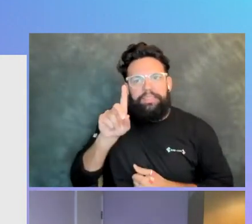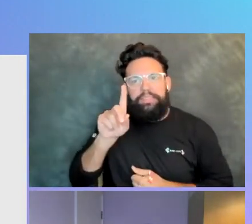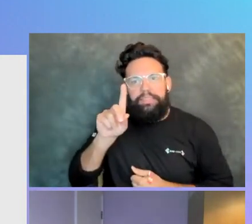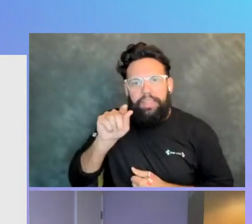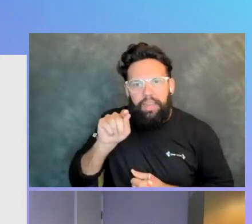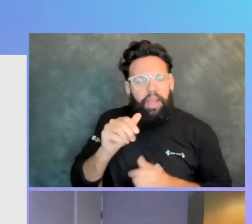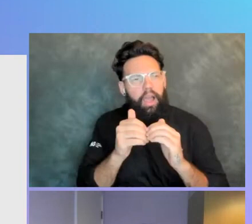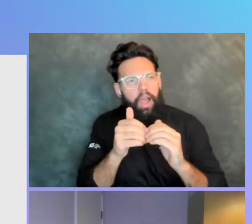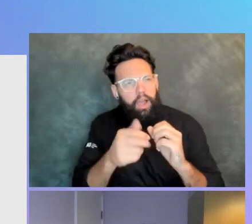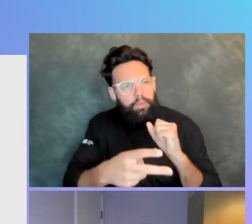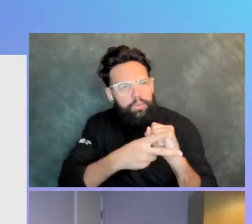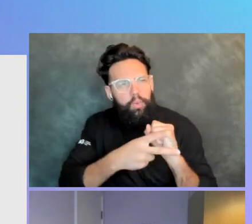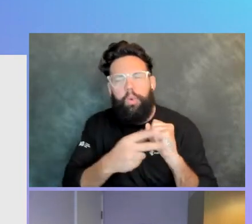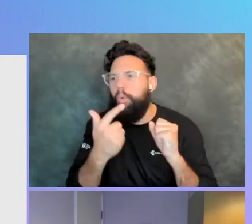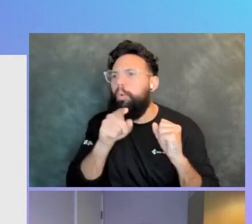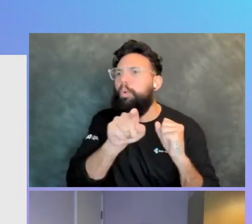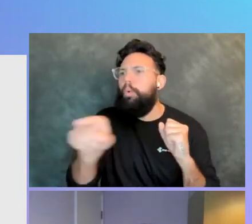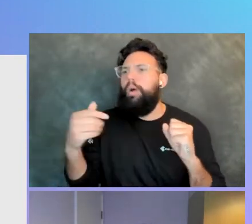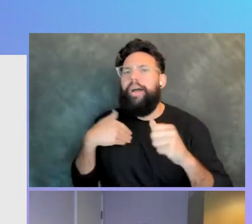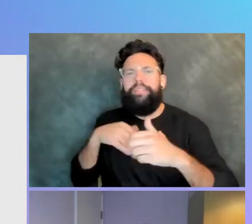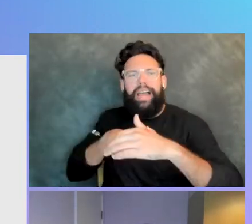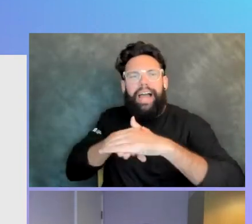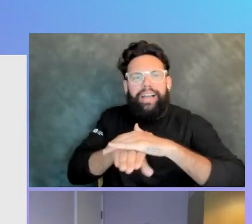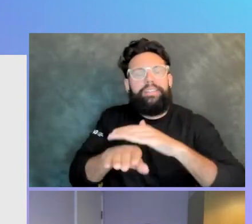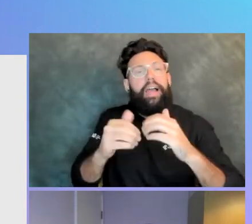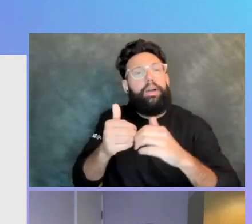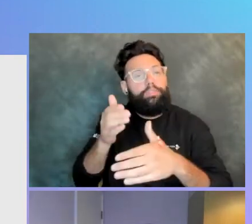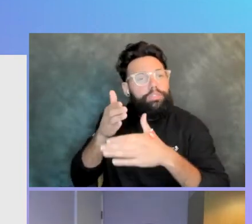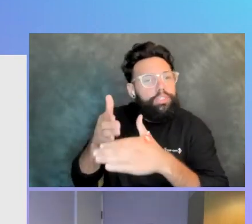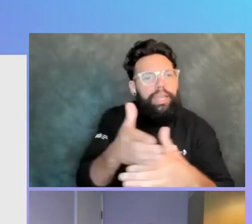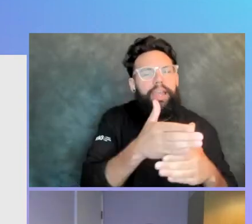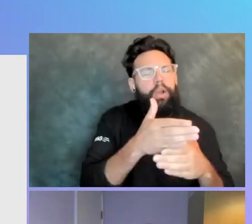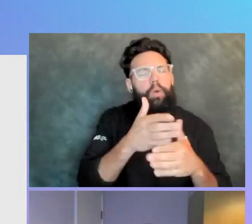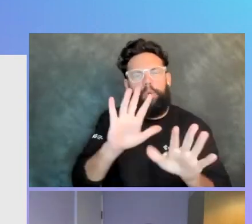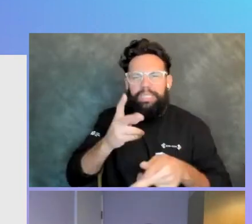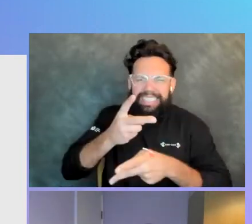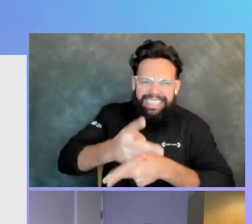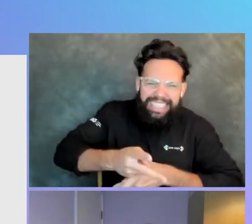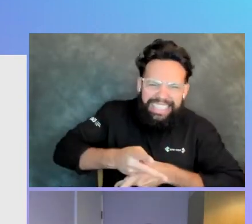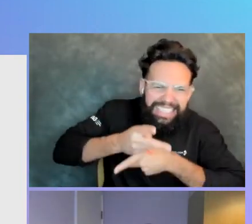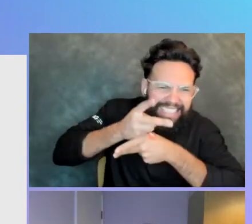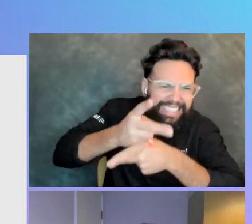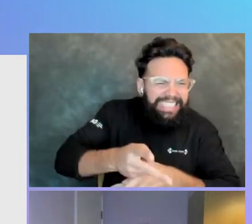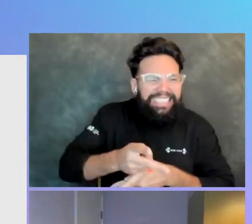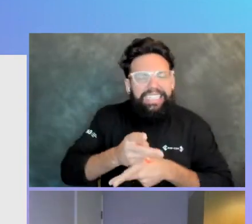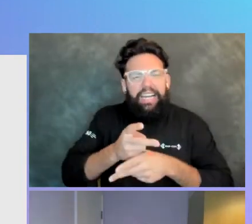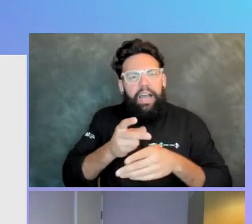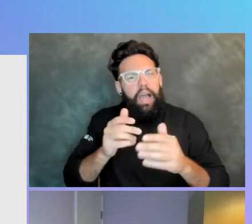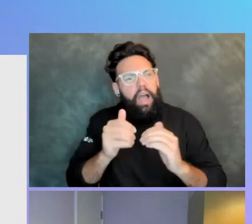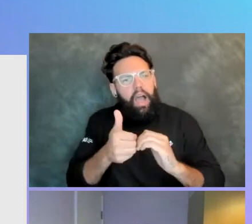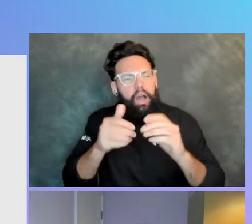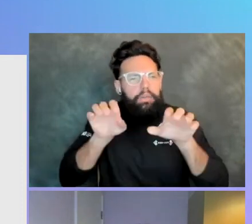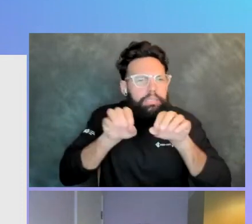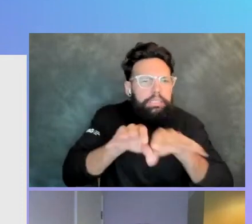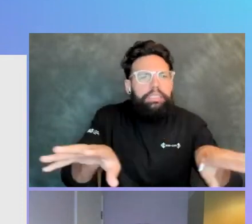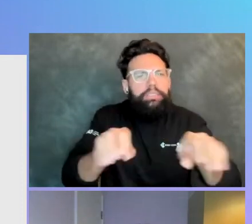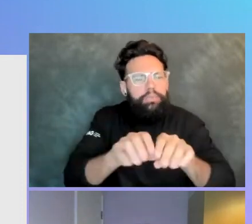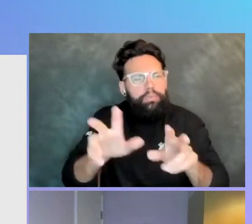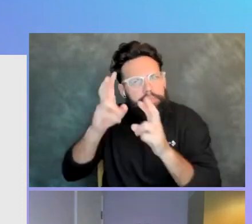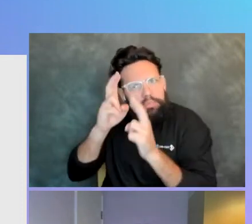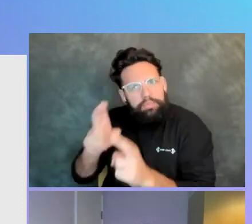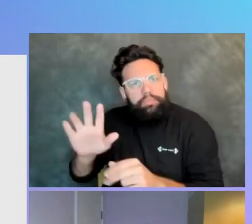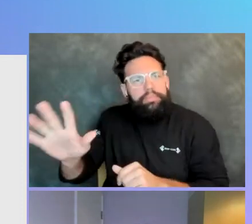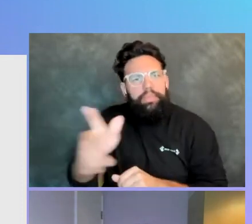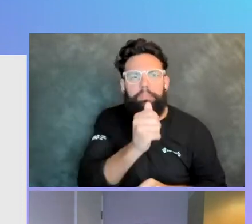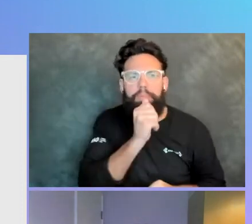it, how we share those learnings. All of that needs to be navigated with great care. We follow best practice and engage with our